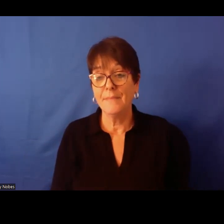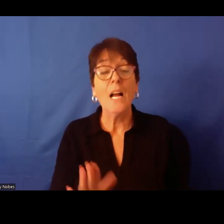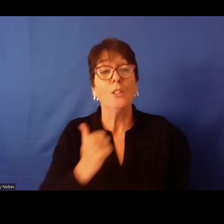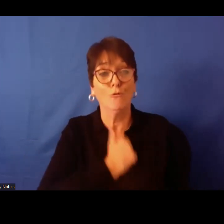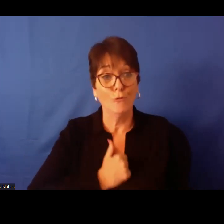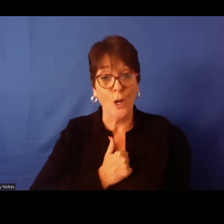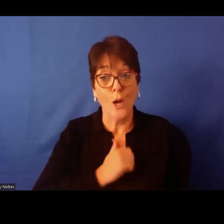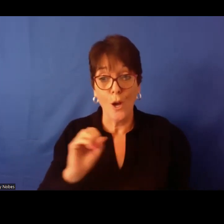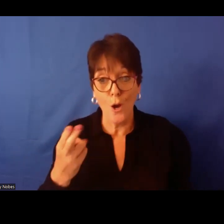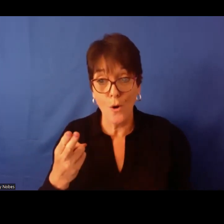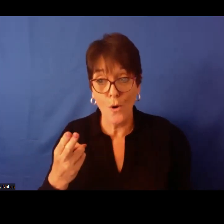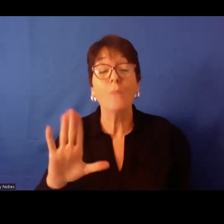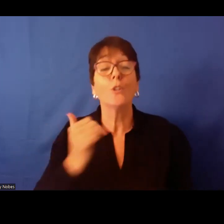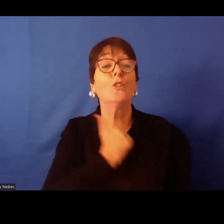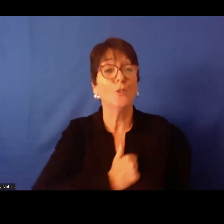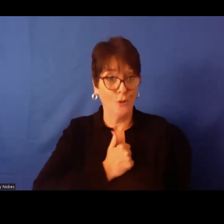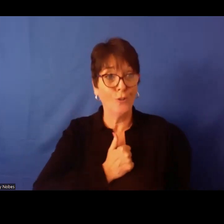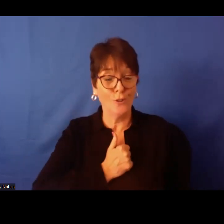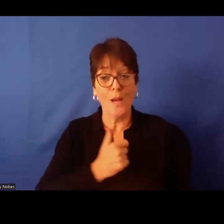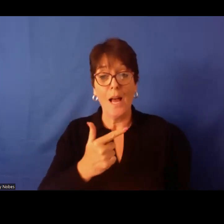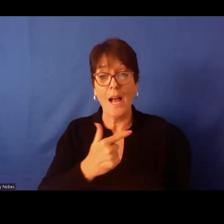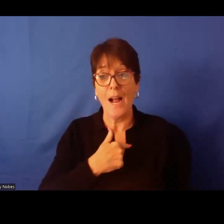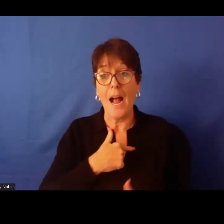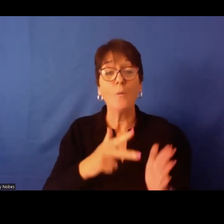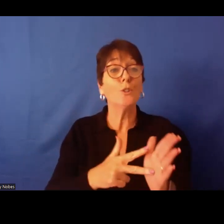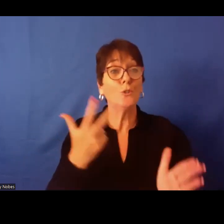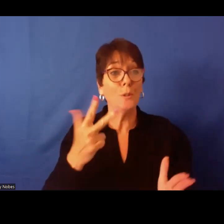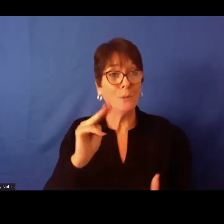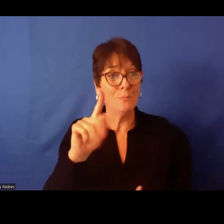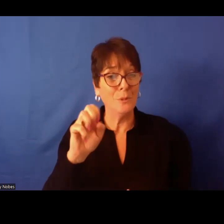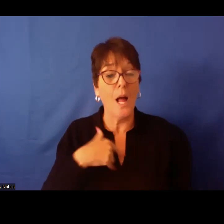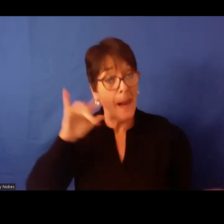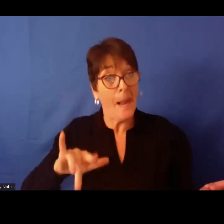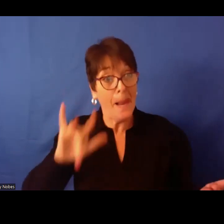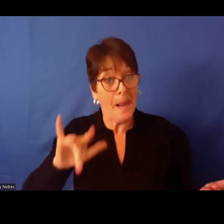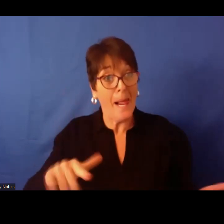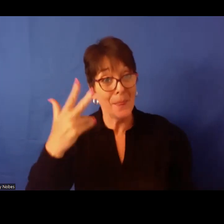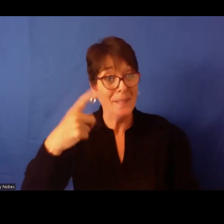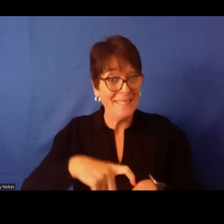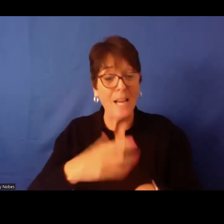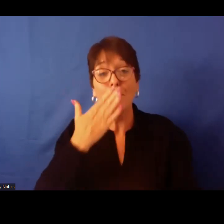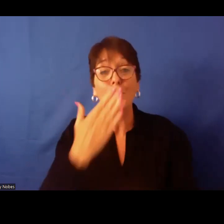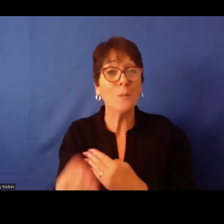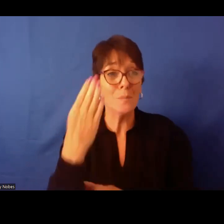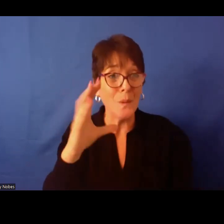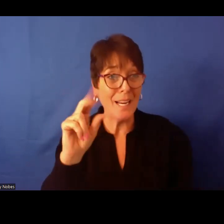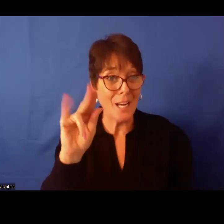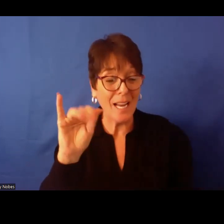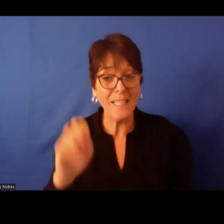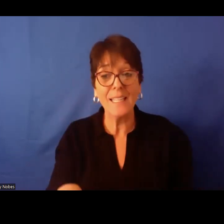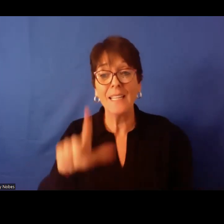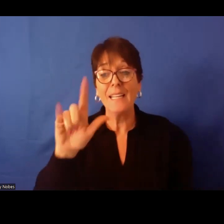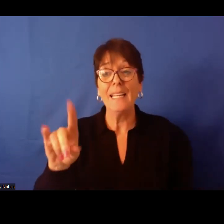Sorry. Oh, sorry. Yeah. I think I was triple muted. I had to press it 3 times. Good morning, Connie. This is Liddy